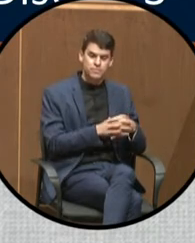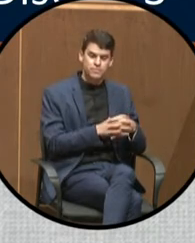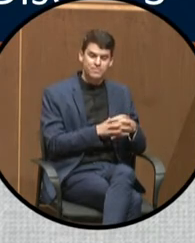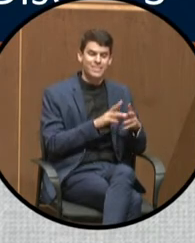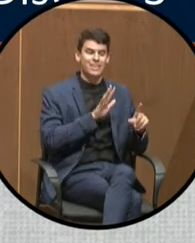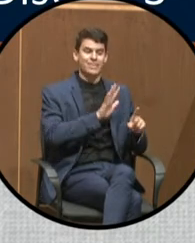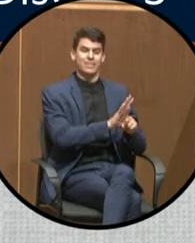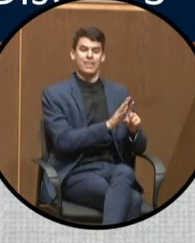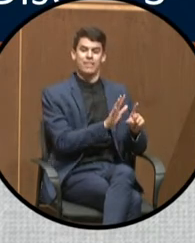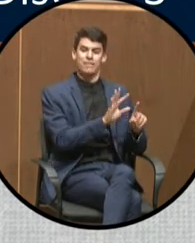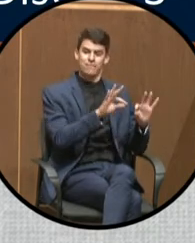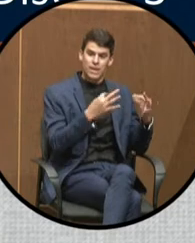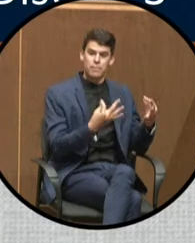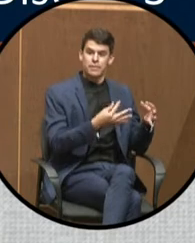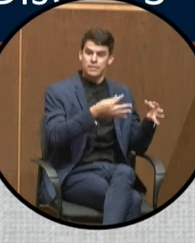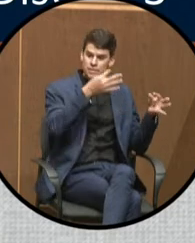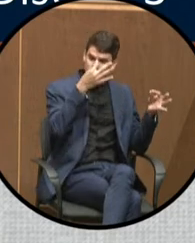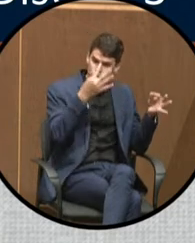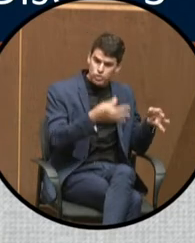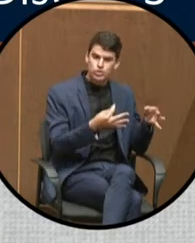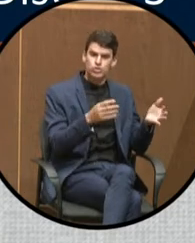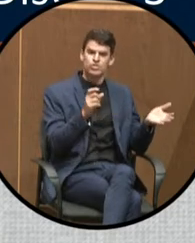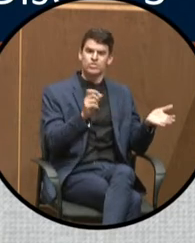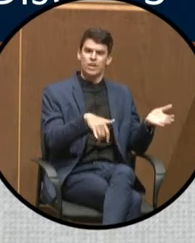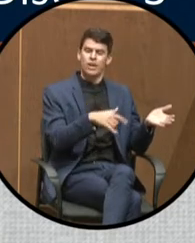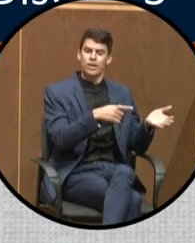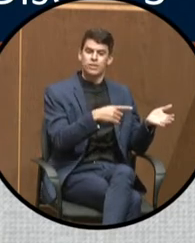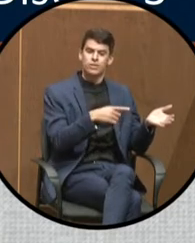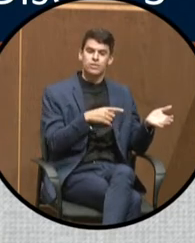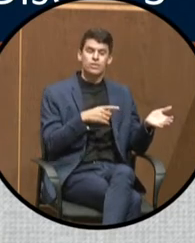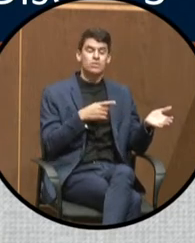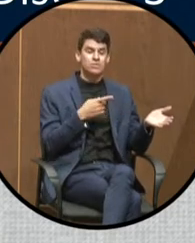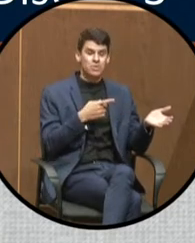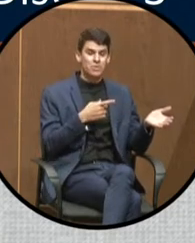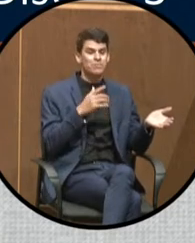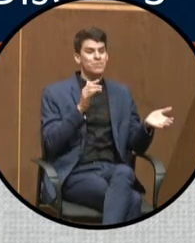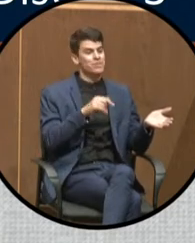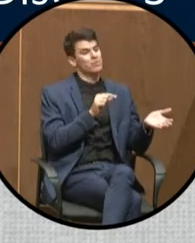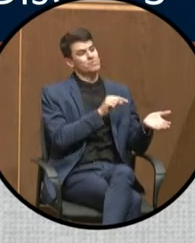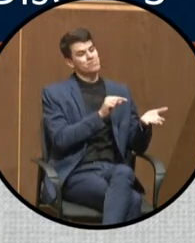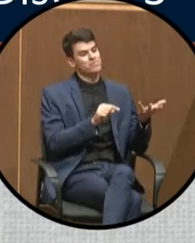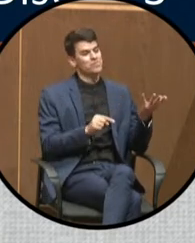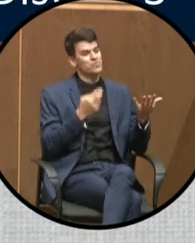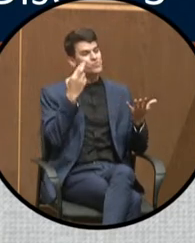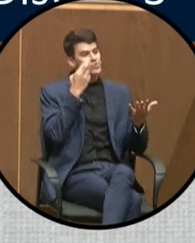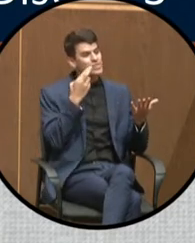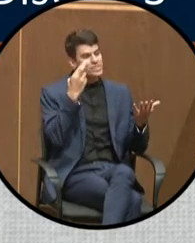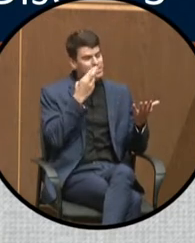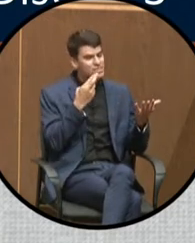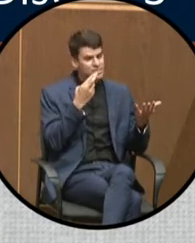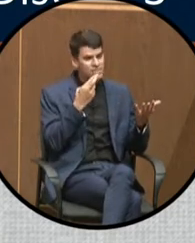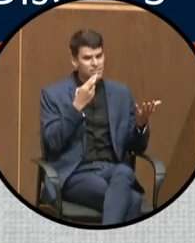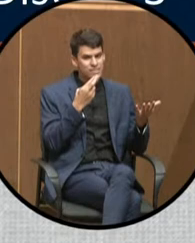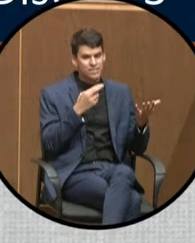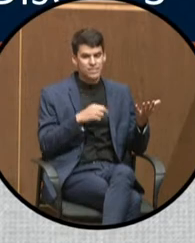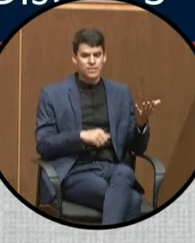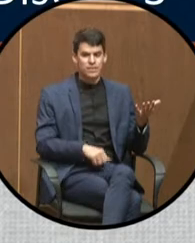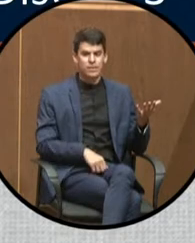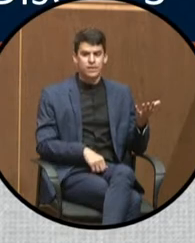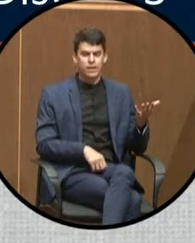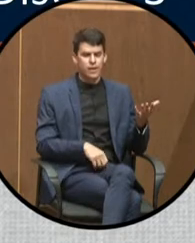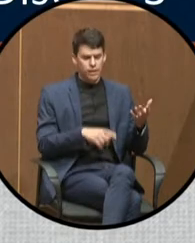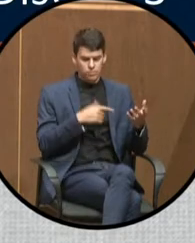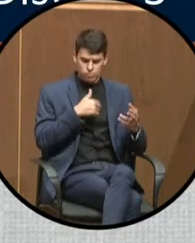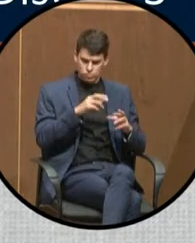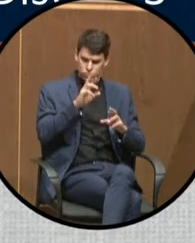own decisions for their family. So for those reasons, and with complete